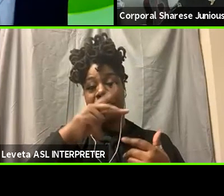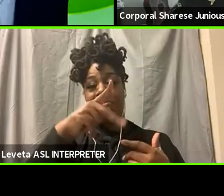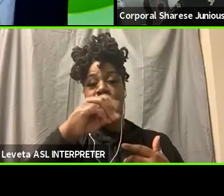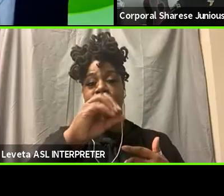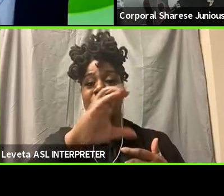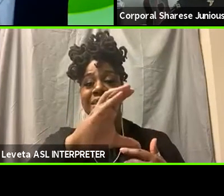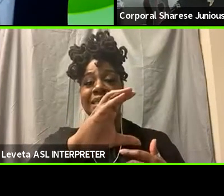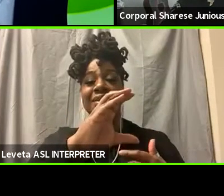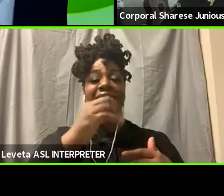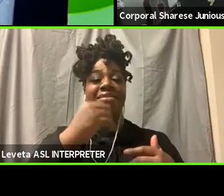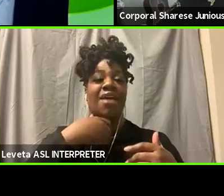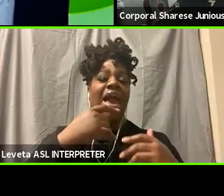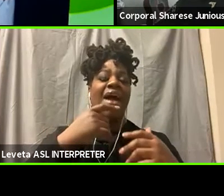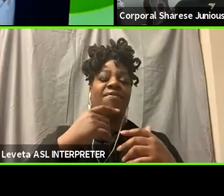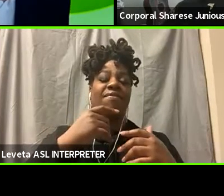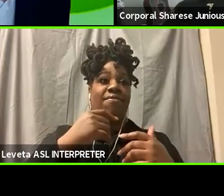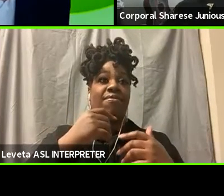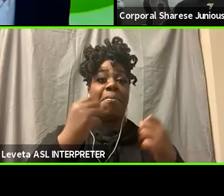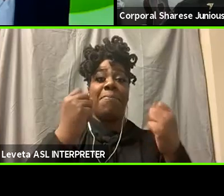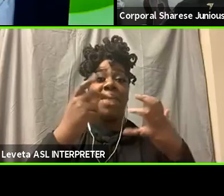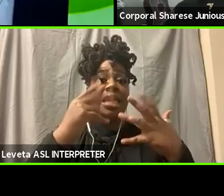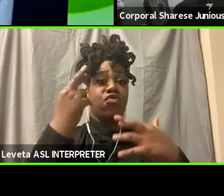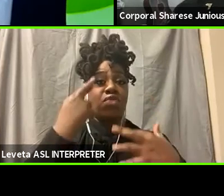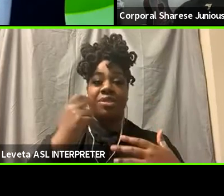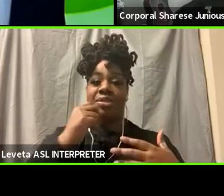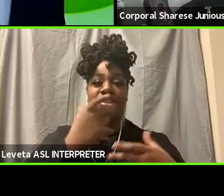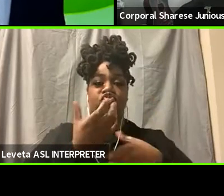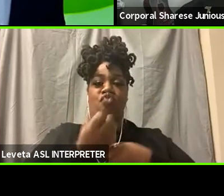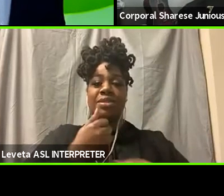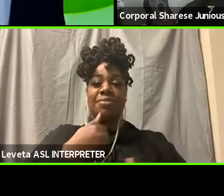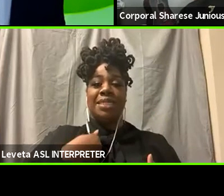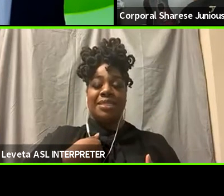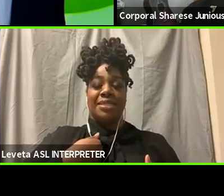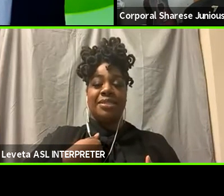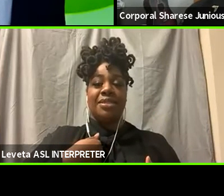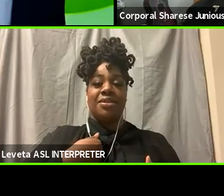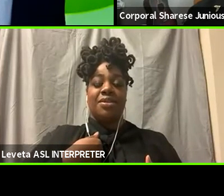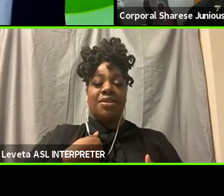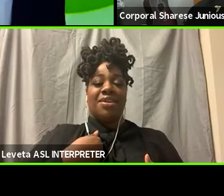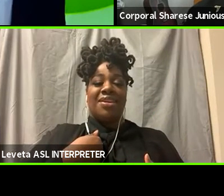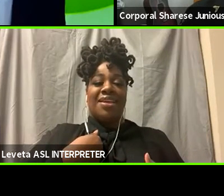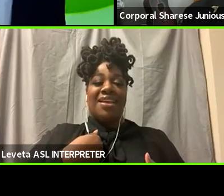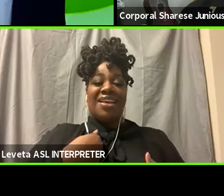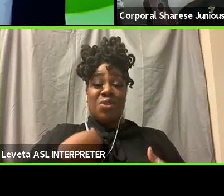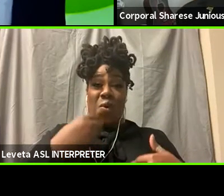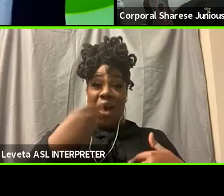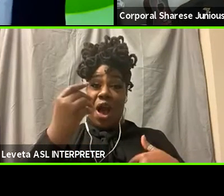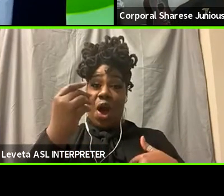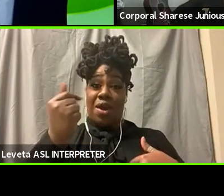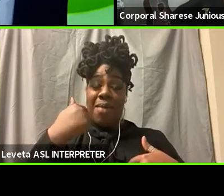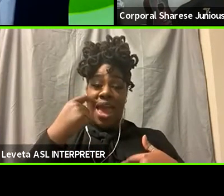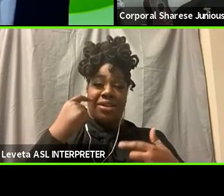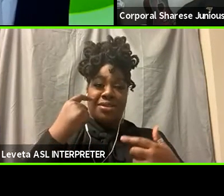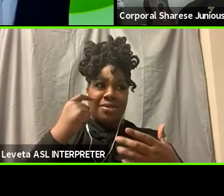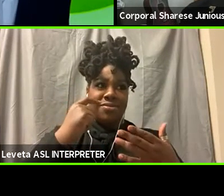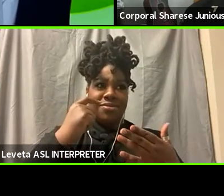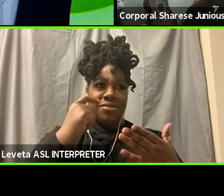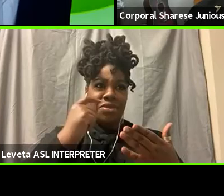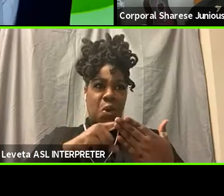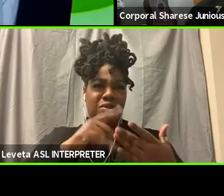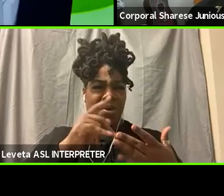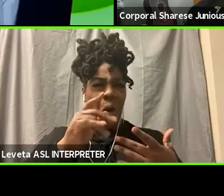reasons not to be trustful of me. So I didn't necessarily see that at first. And then you start